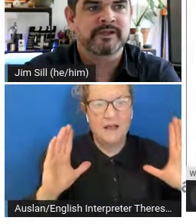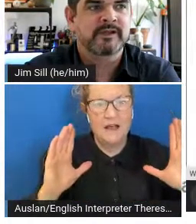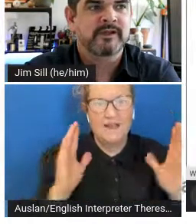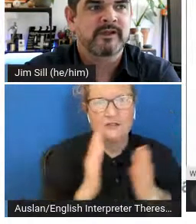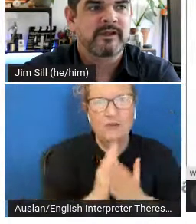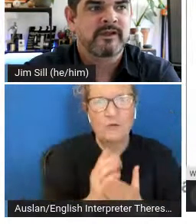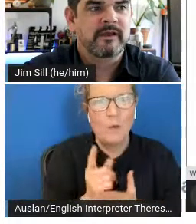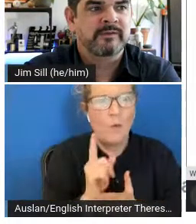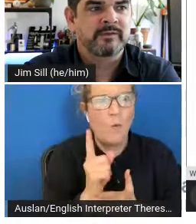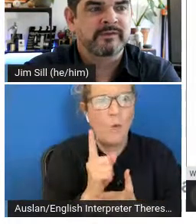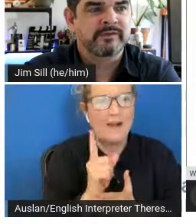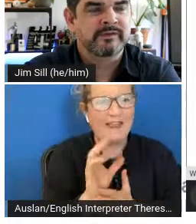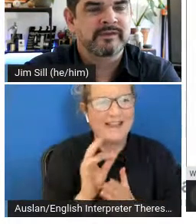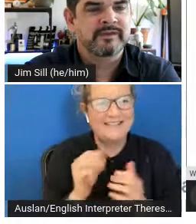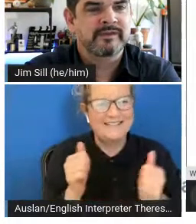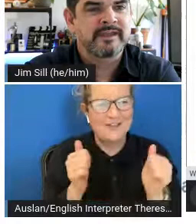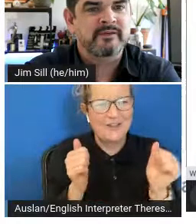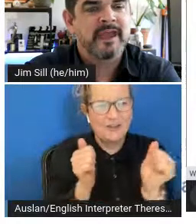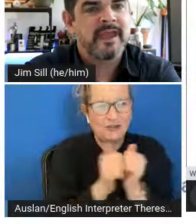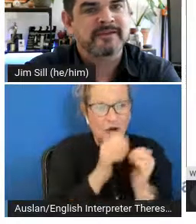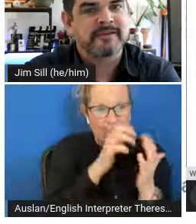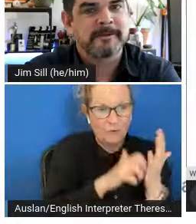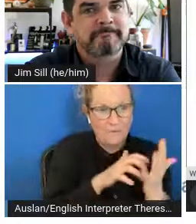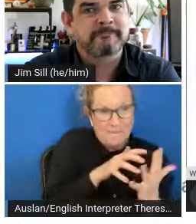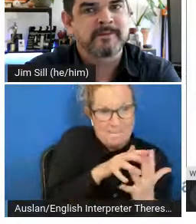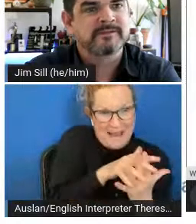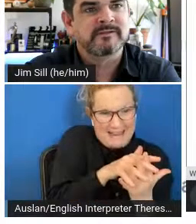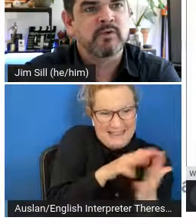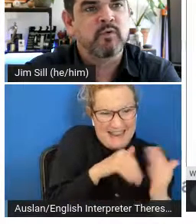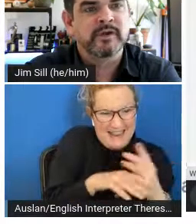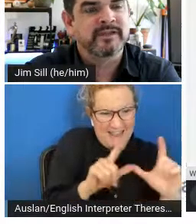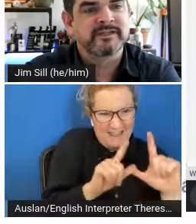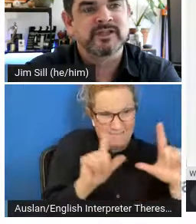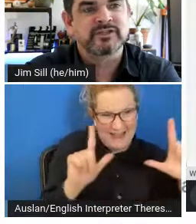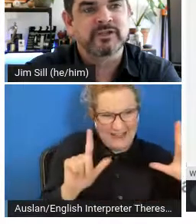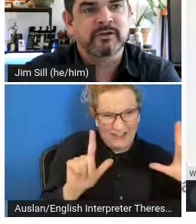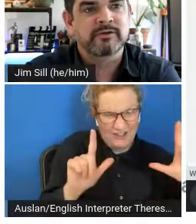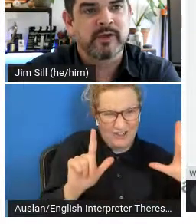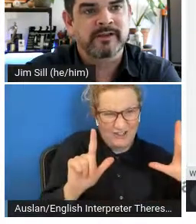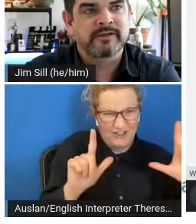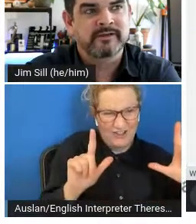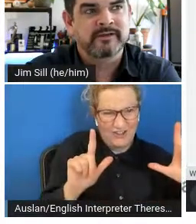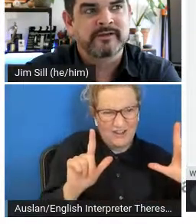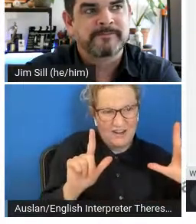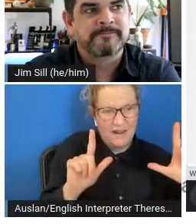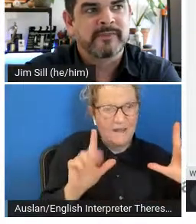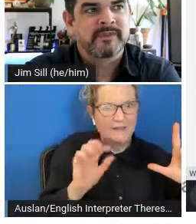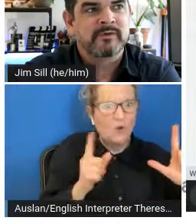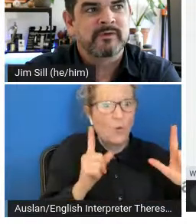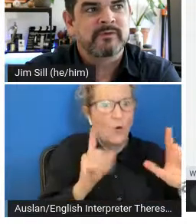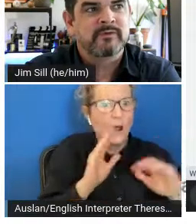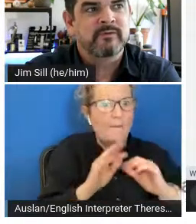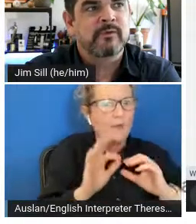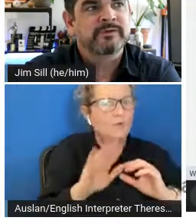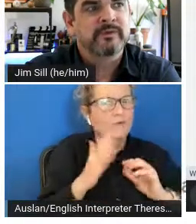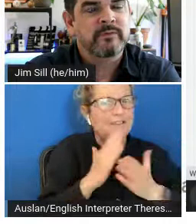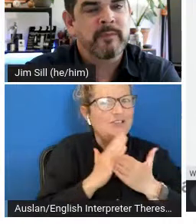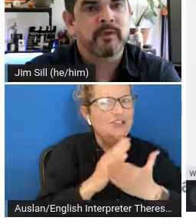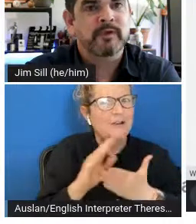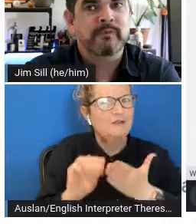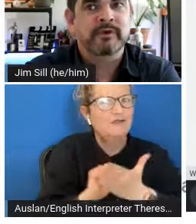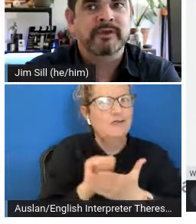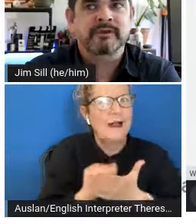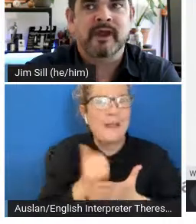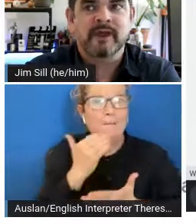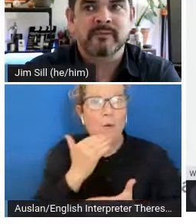page that you can't. There's no warning that it's not shared correctly. So you always want to remember